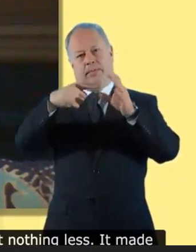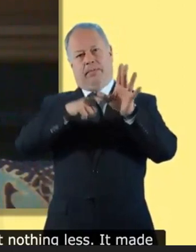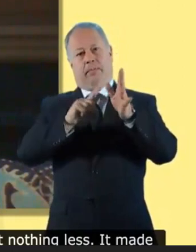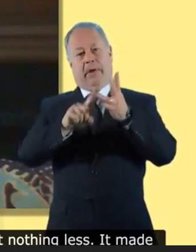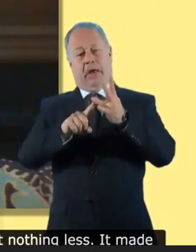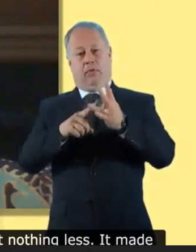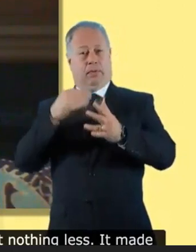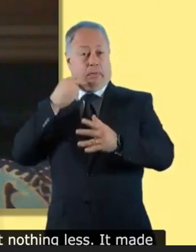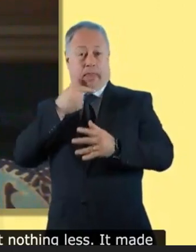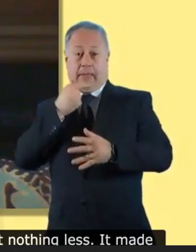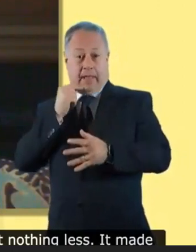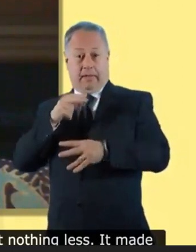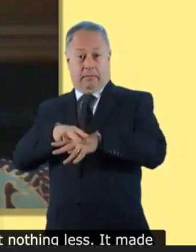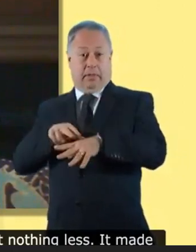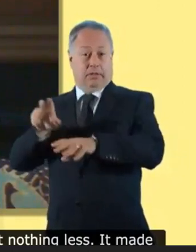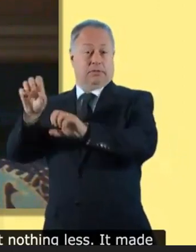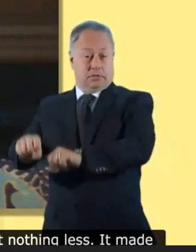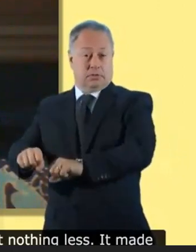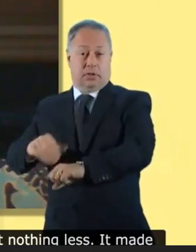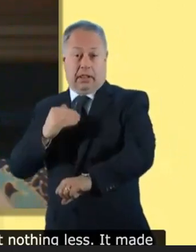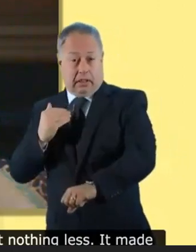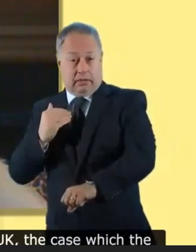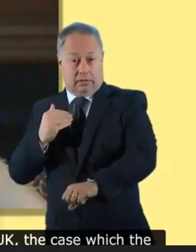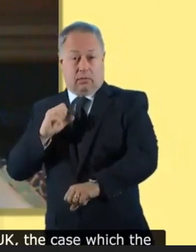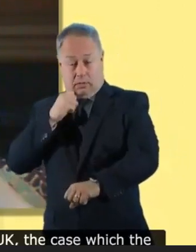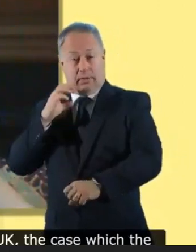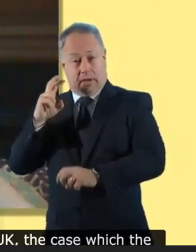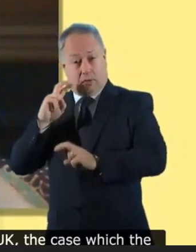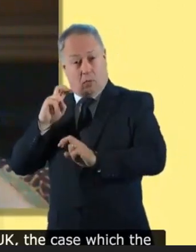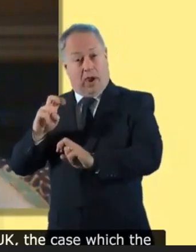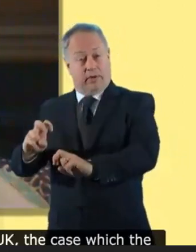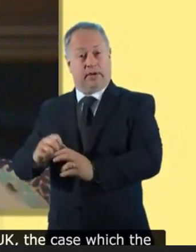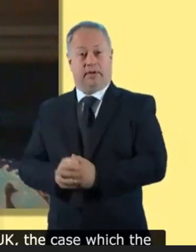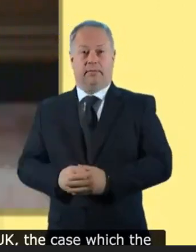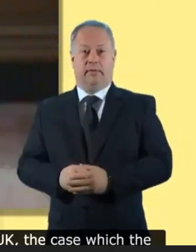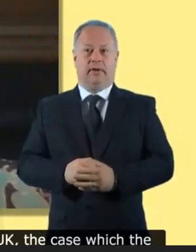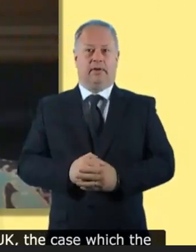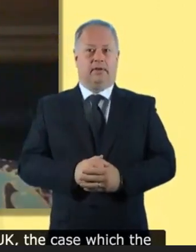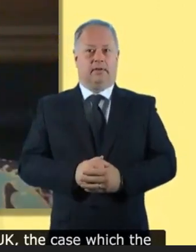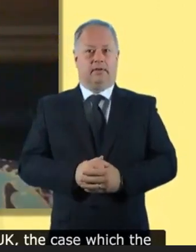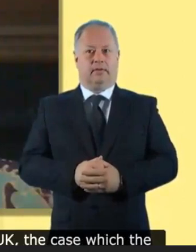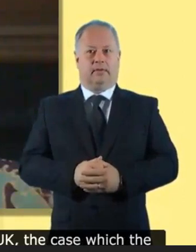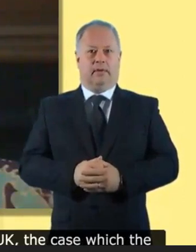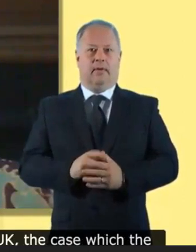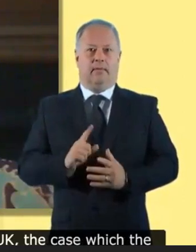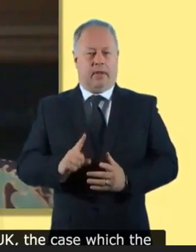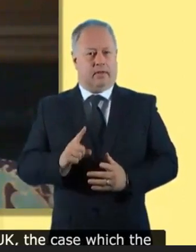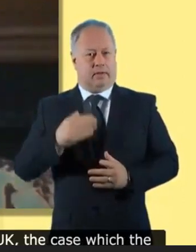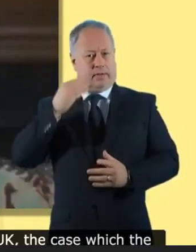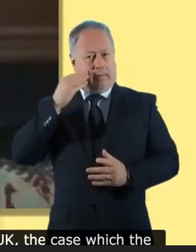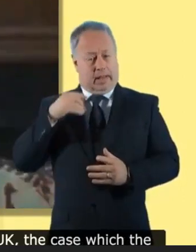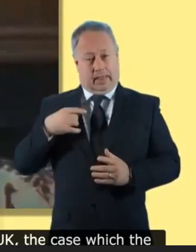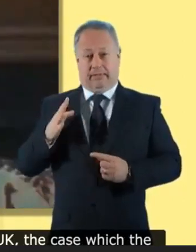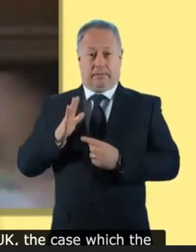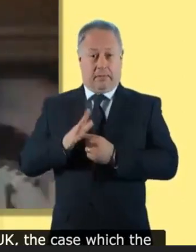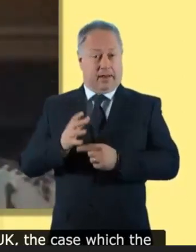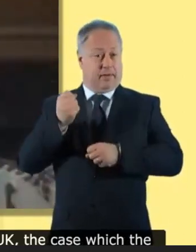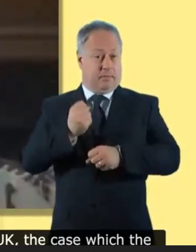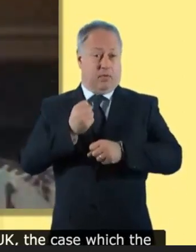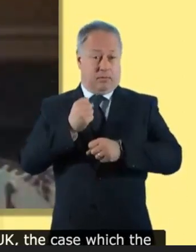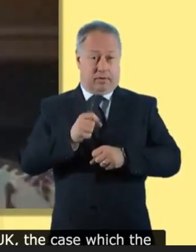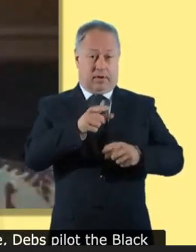an inquiry about. 70 million people, though, however, despite the Black Lives Matter movement internationally in the States and the